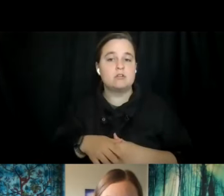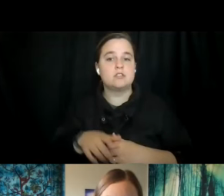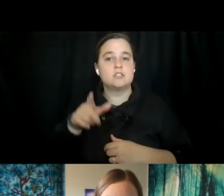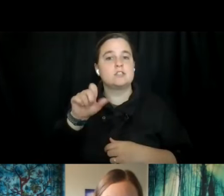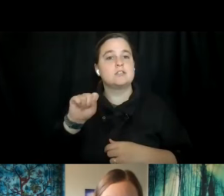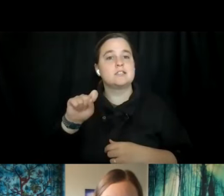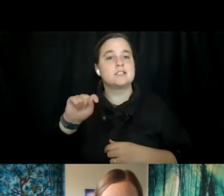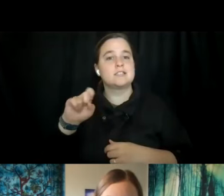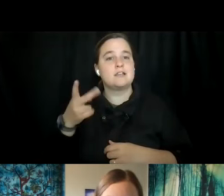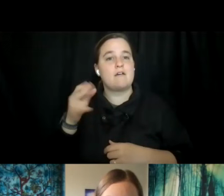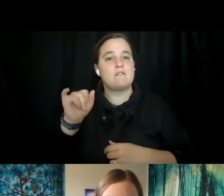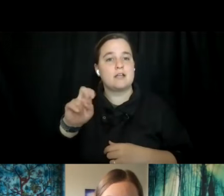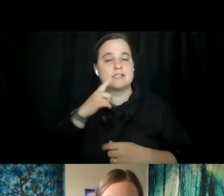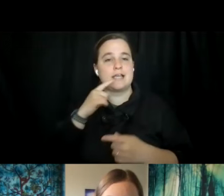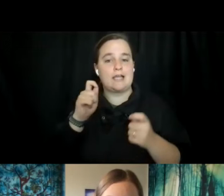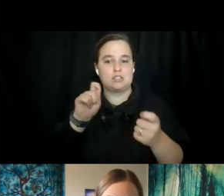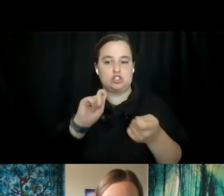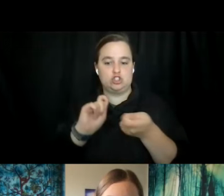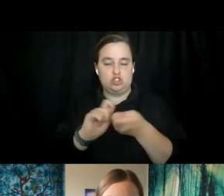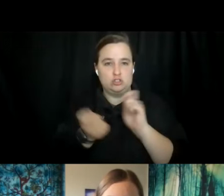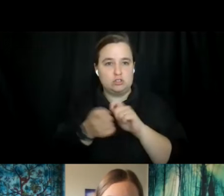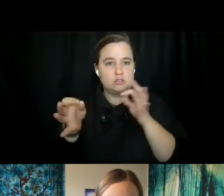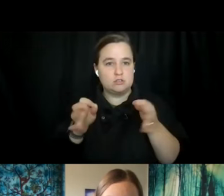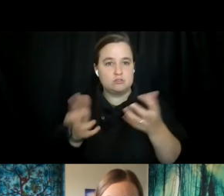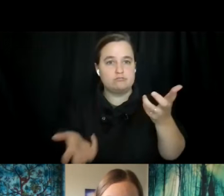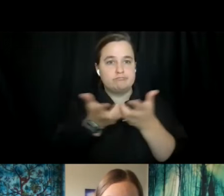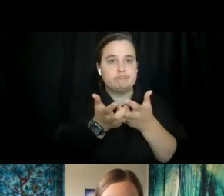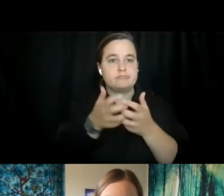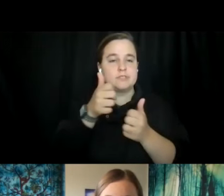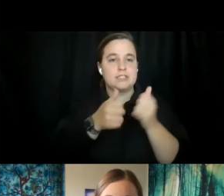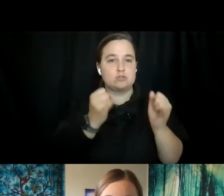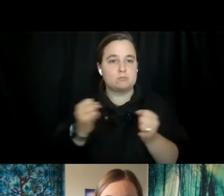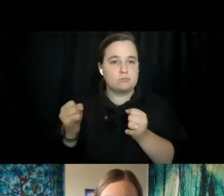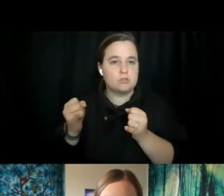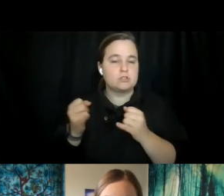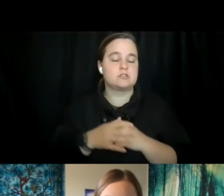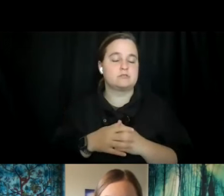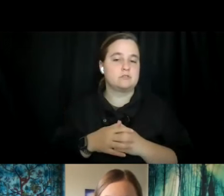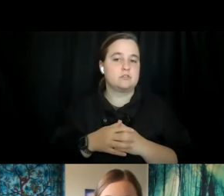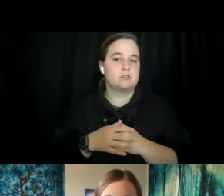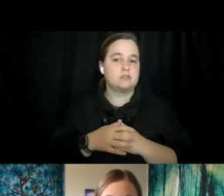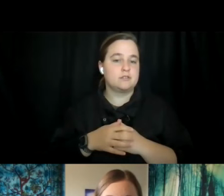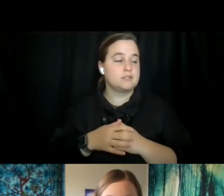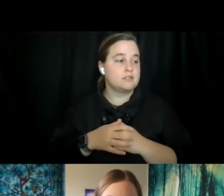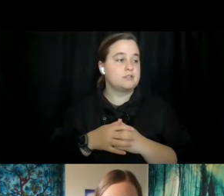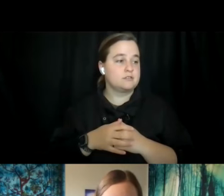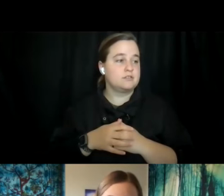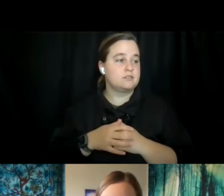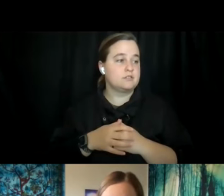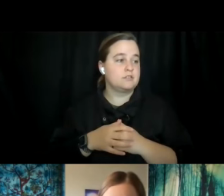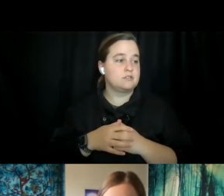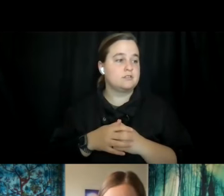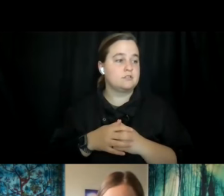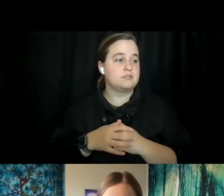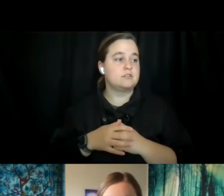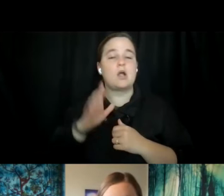that trauma definition to something more individual, that speaks to that. So you'll have a